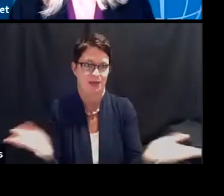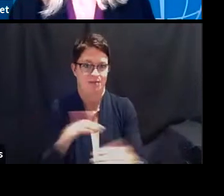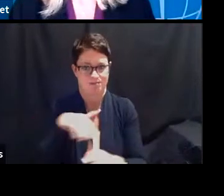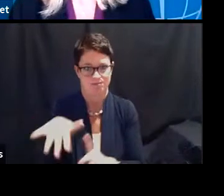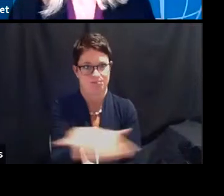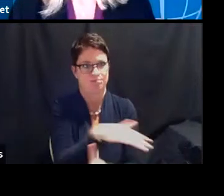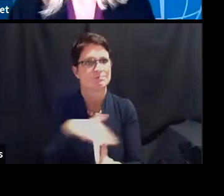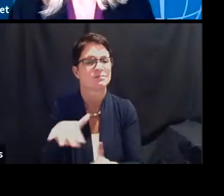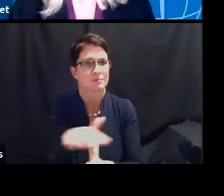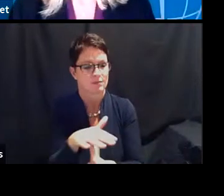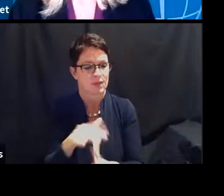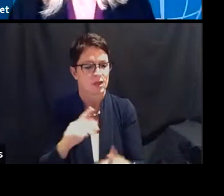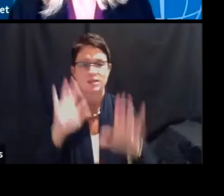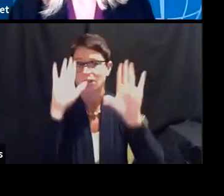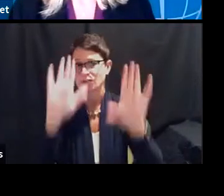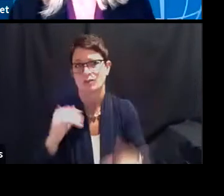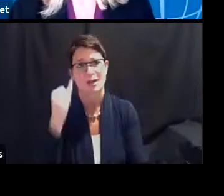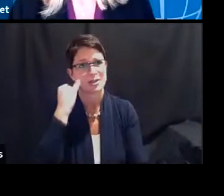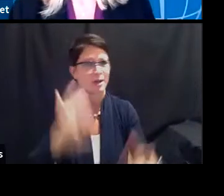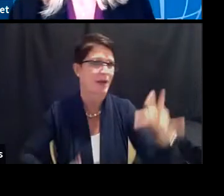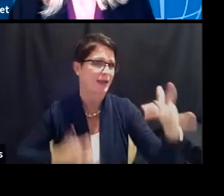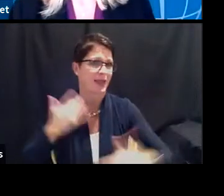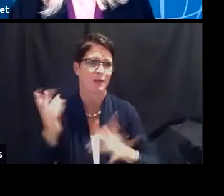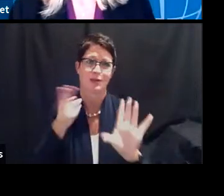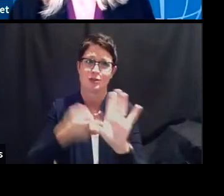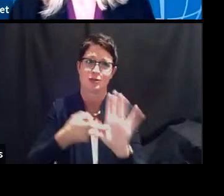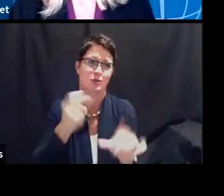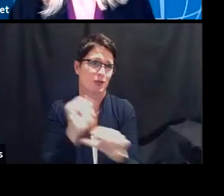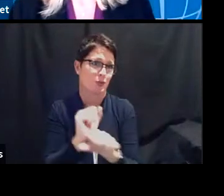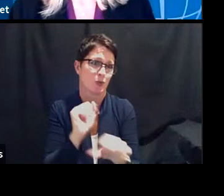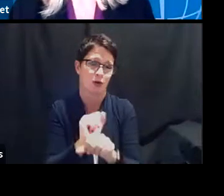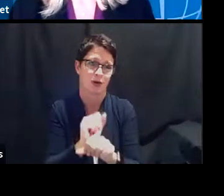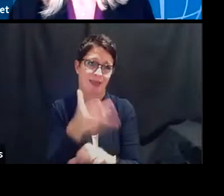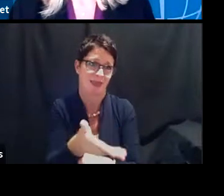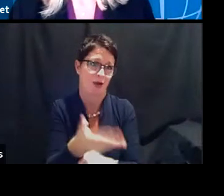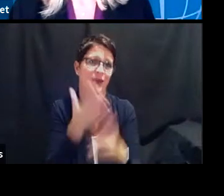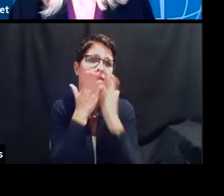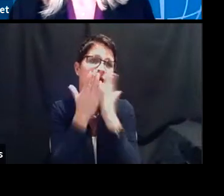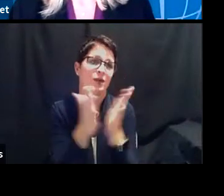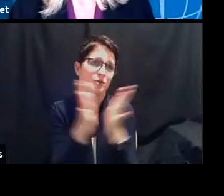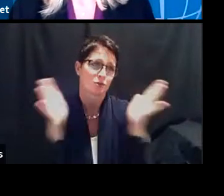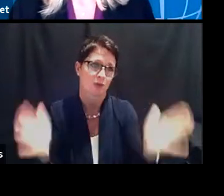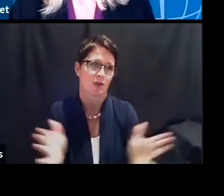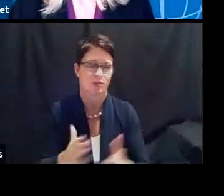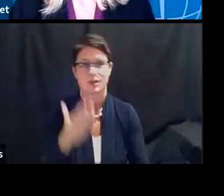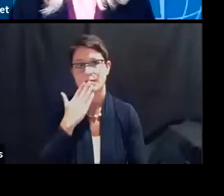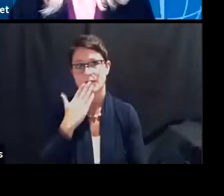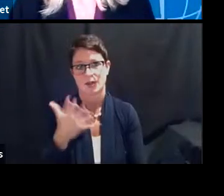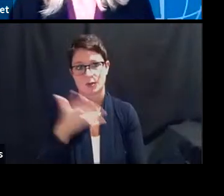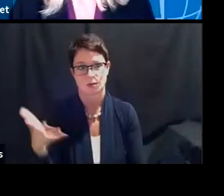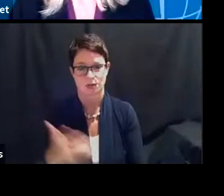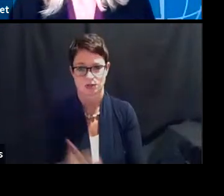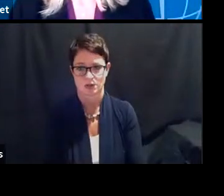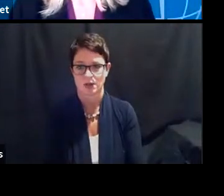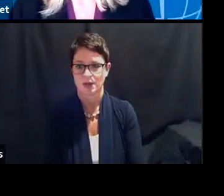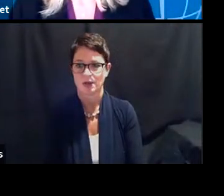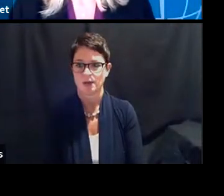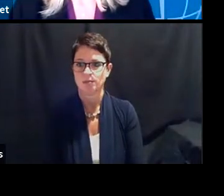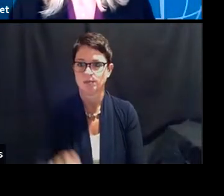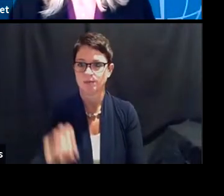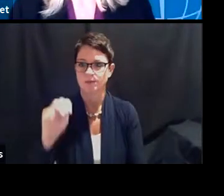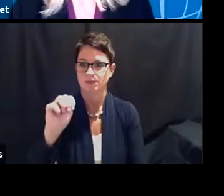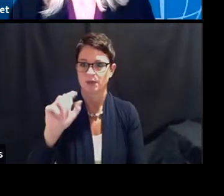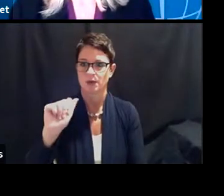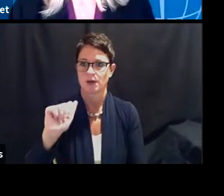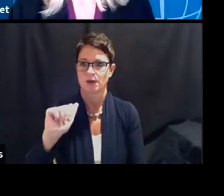think it's a great job, and I can't wait to work on it. Thank you very much for your time. Have a great day. Thank you very much. Marlon